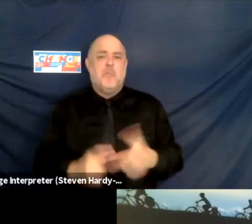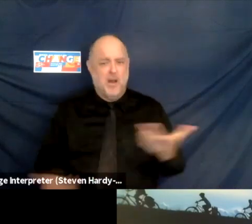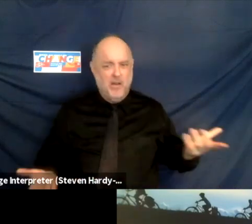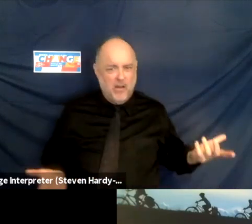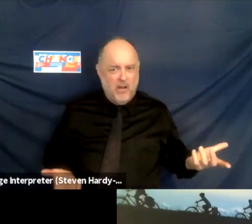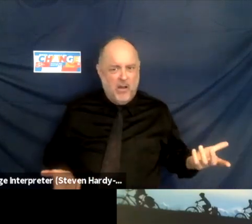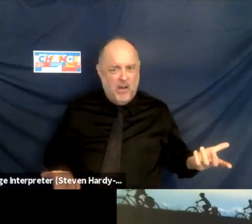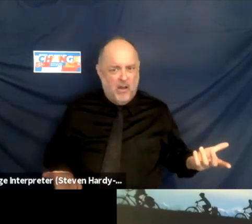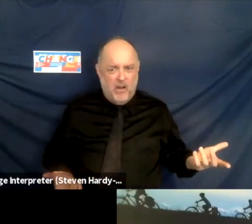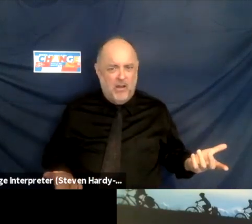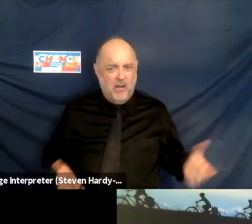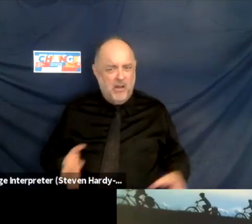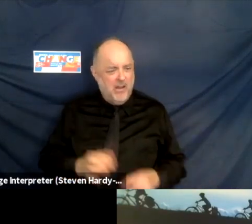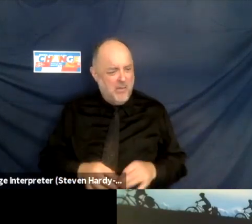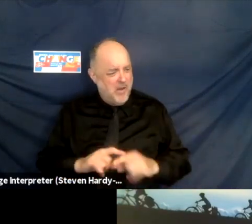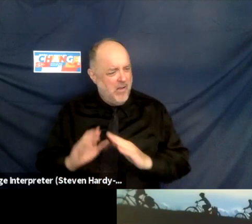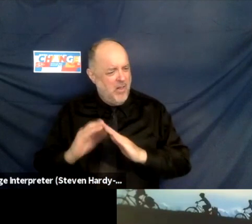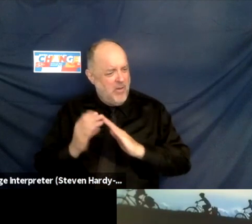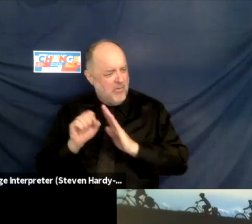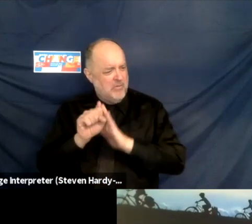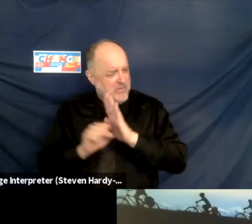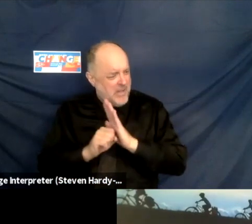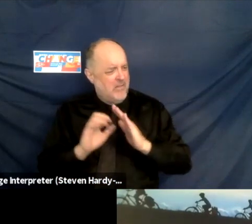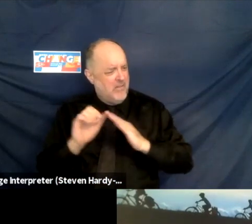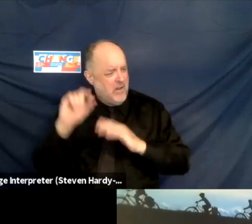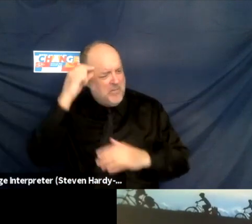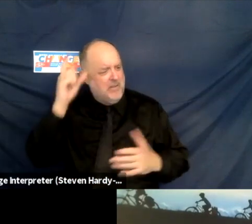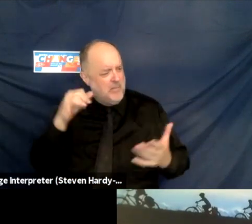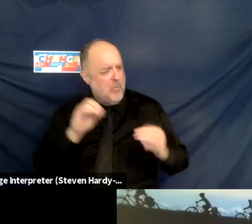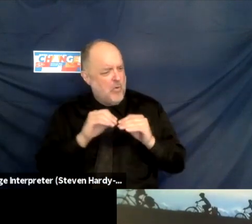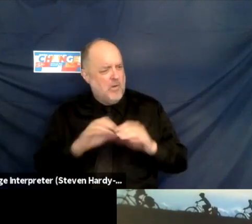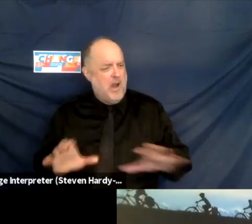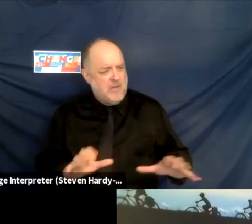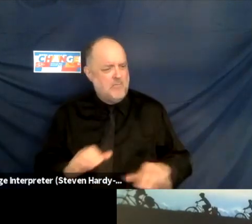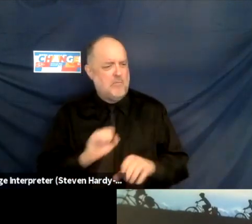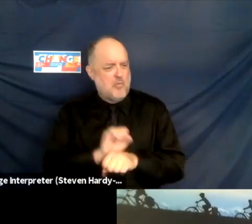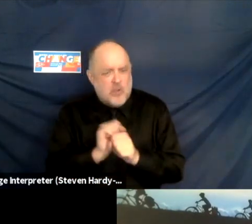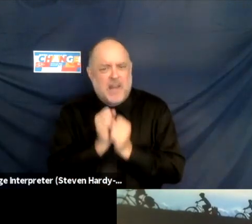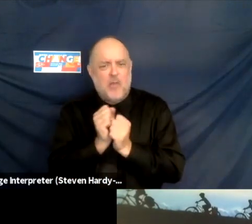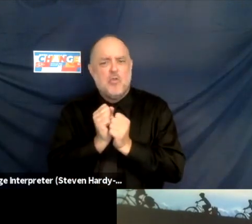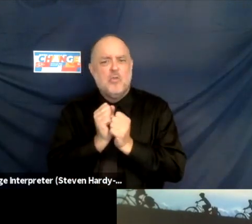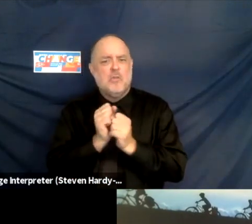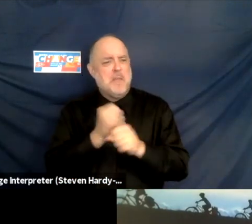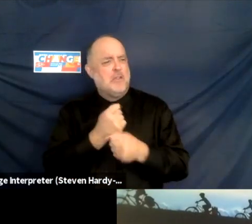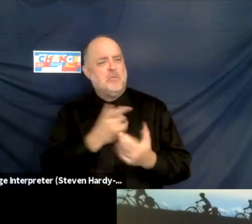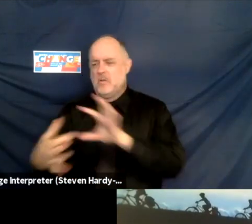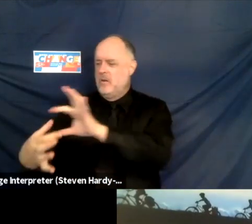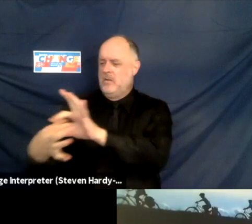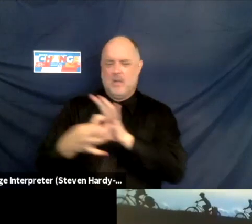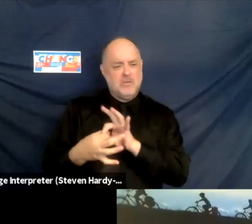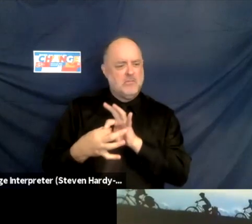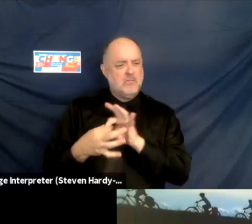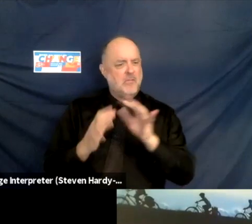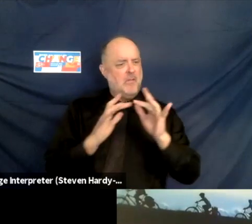active participation, need more active partnerships to make those safe connections possible and more